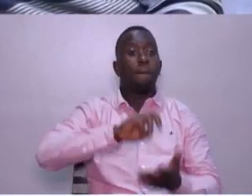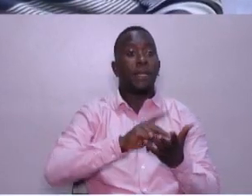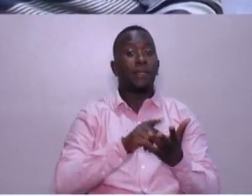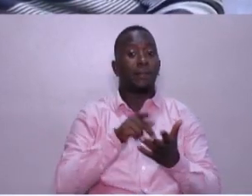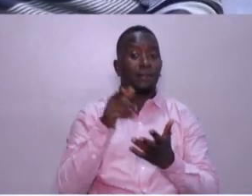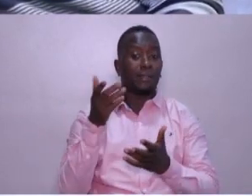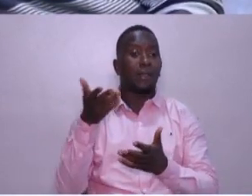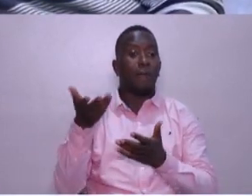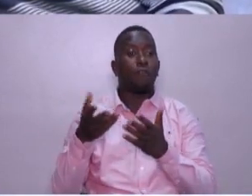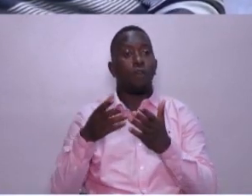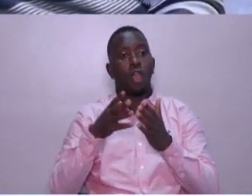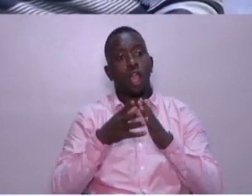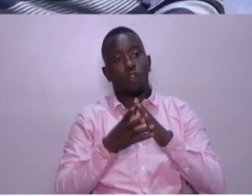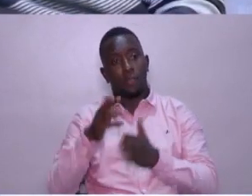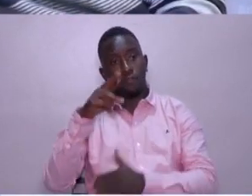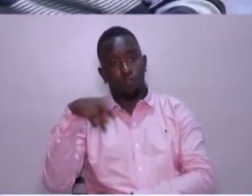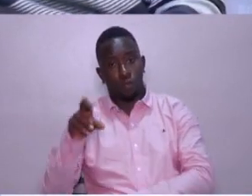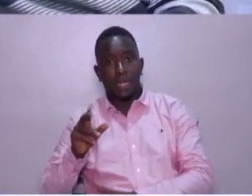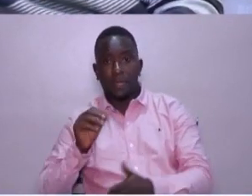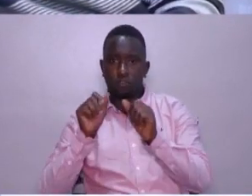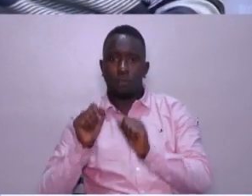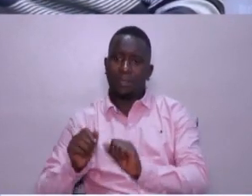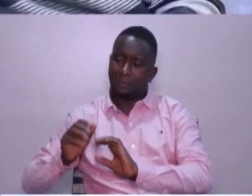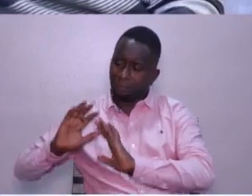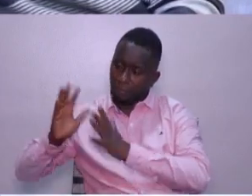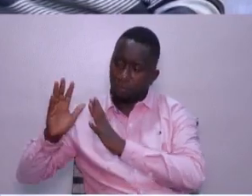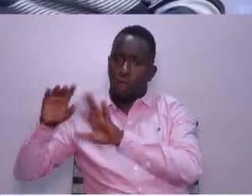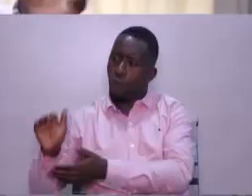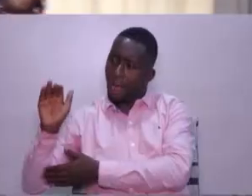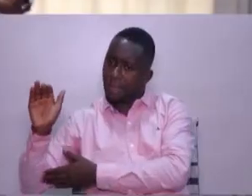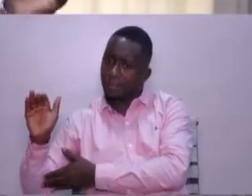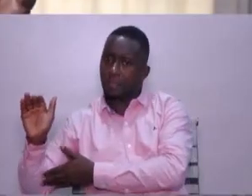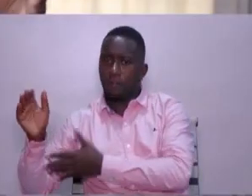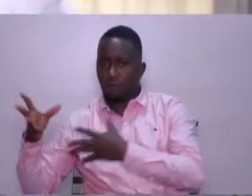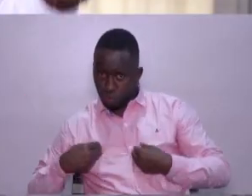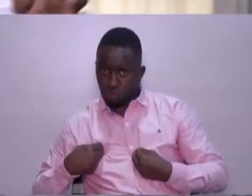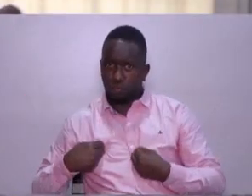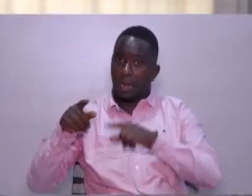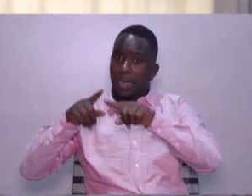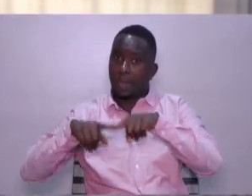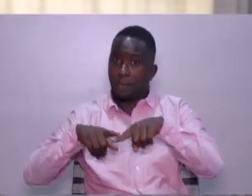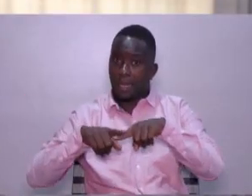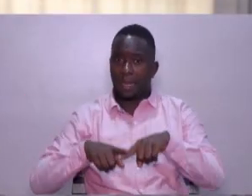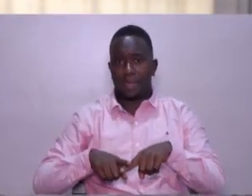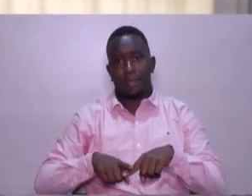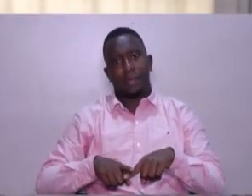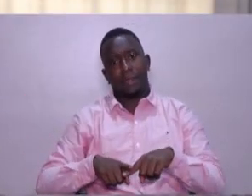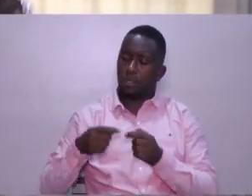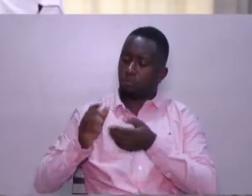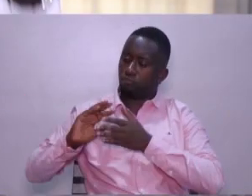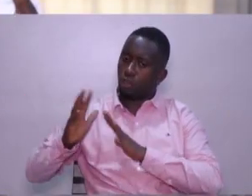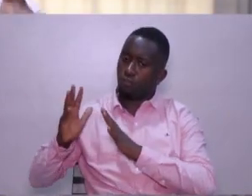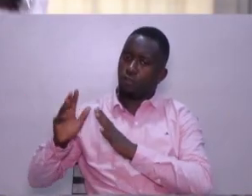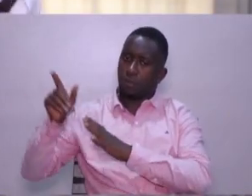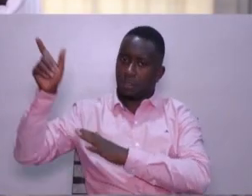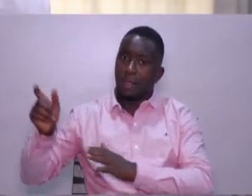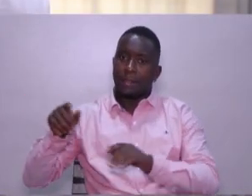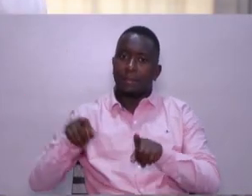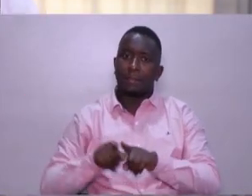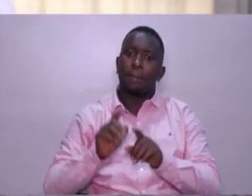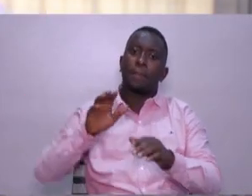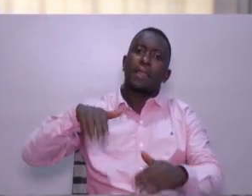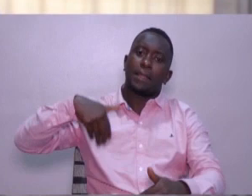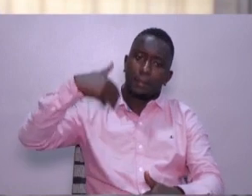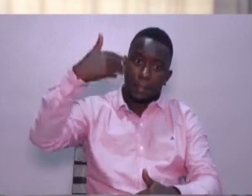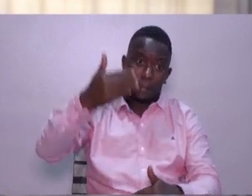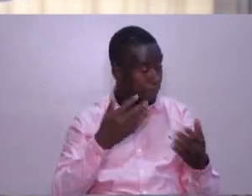So if you use it, you must acknowledge or seek permission. So depending on the severity of the license. And later on, as